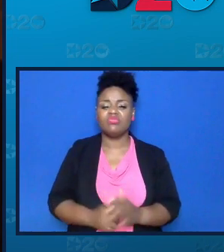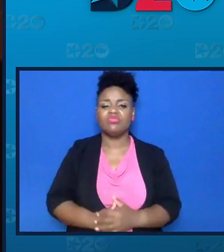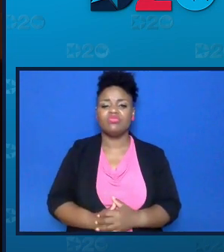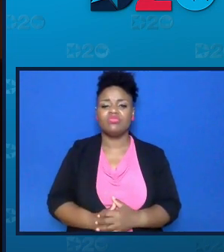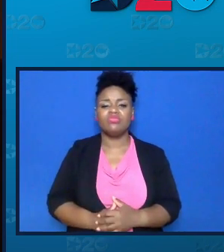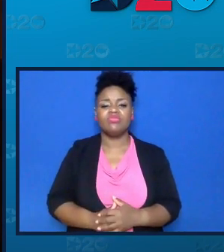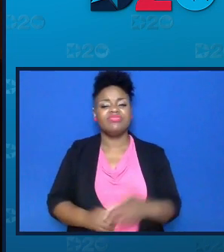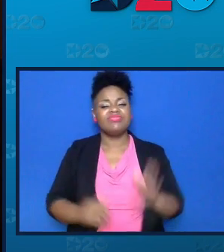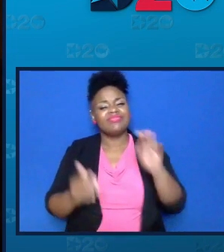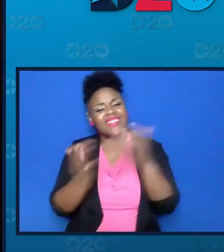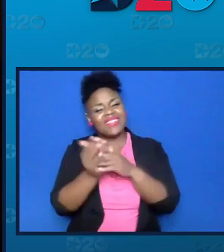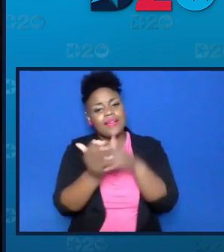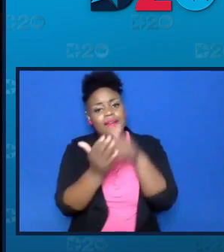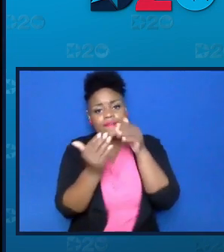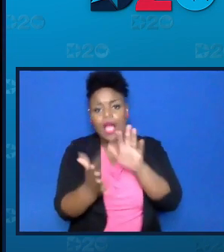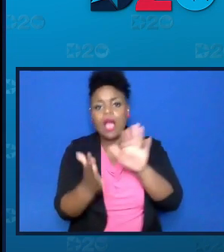unimaginable.